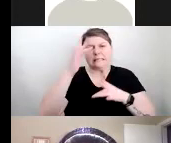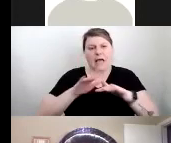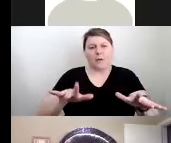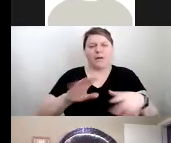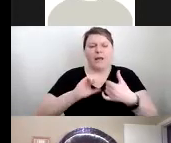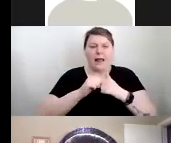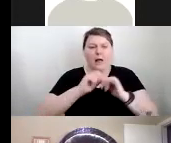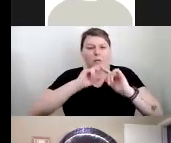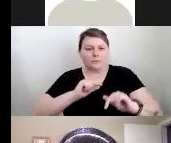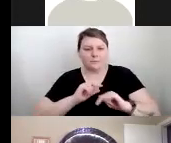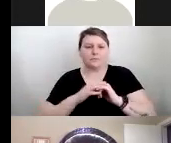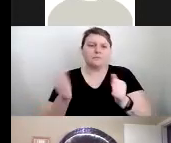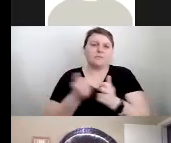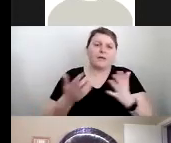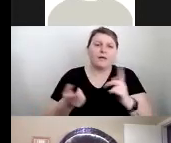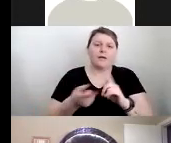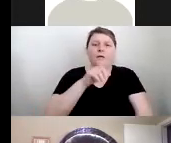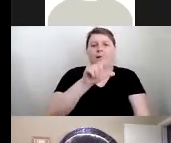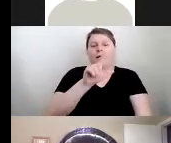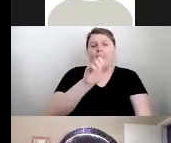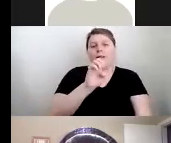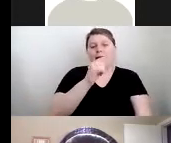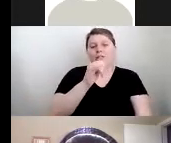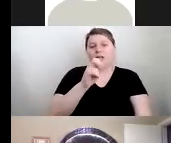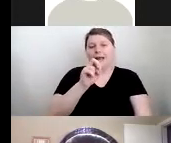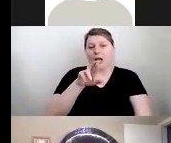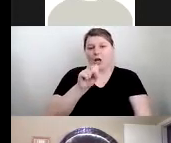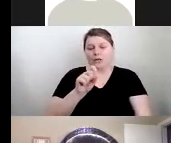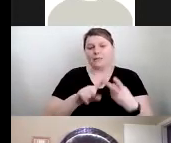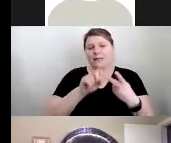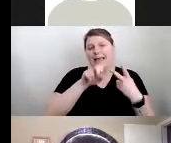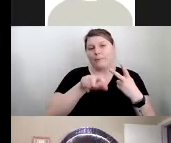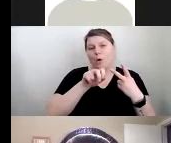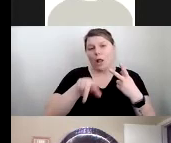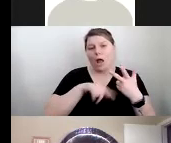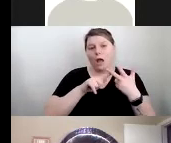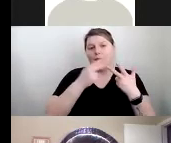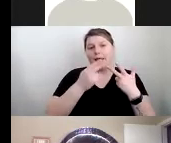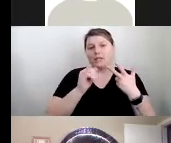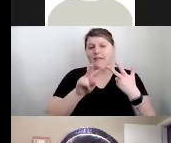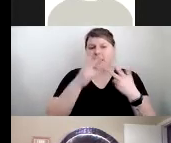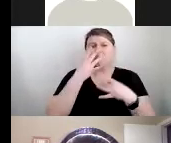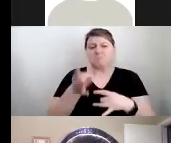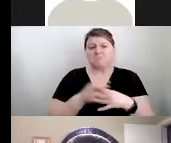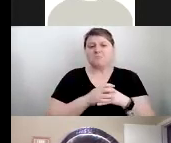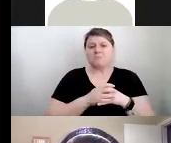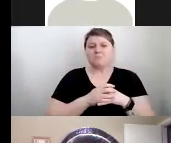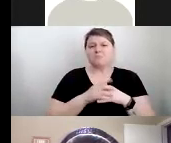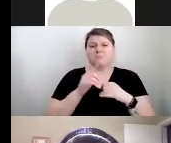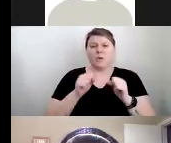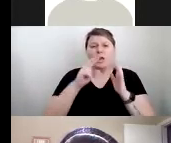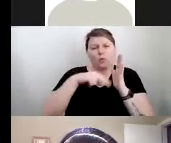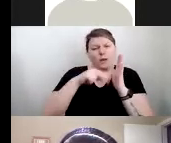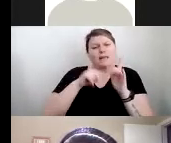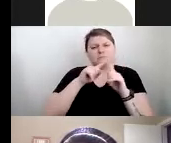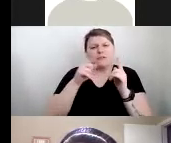them. Everything from Legionnaires to Ebola to HIV. It's really fascinating, and it can be read in different